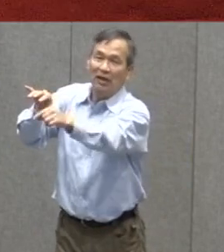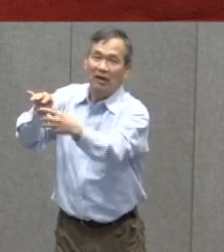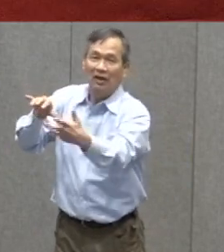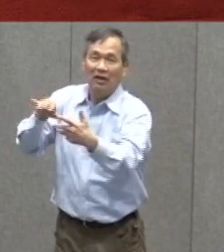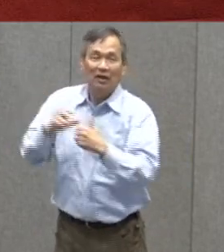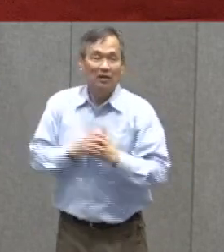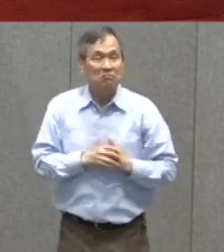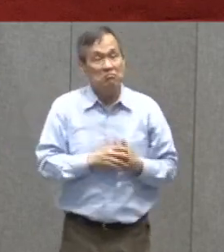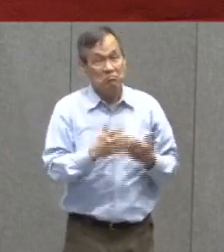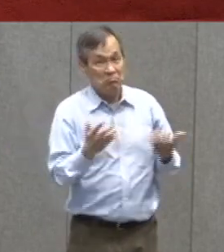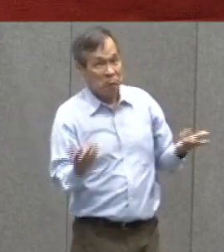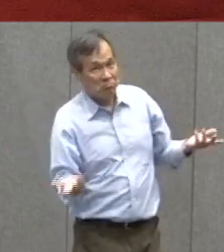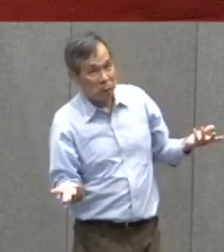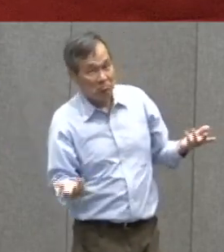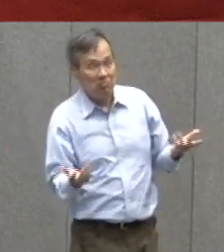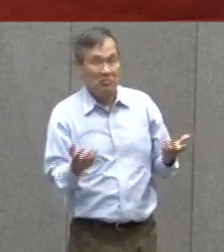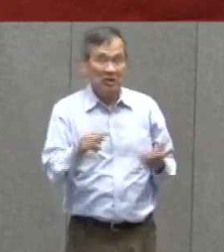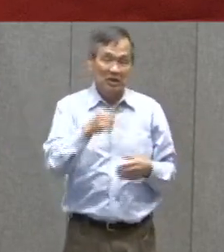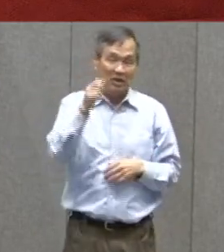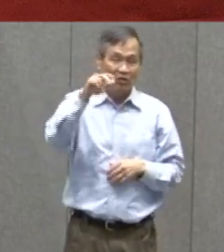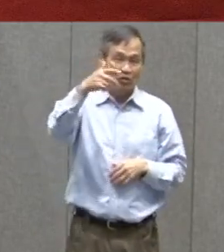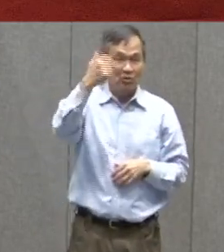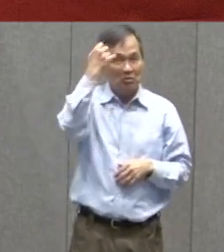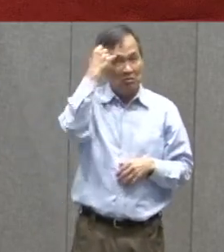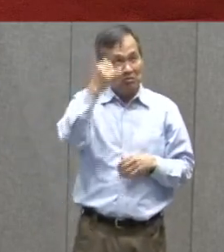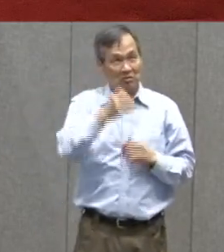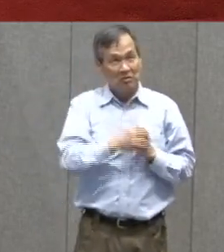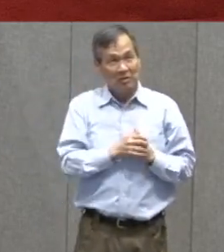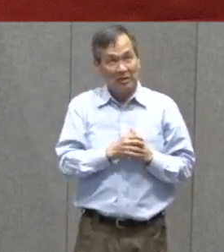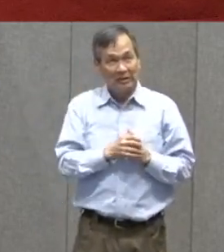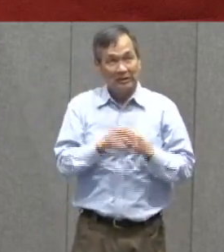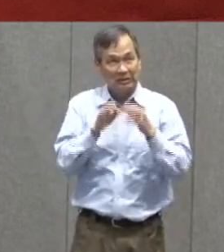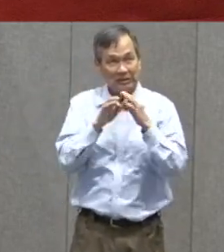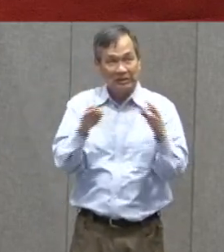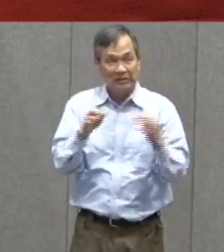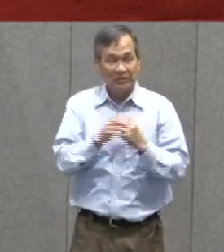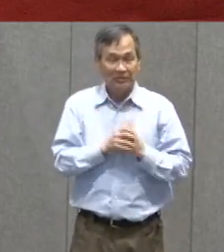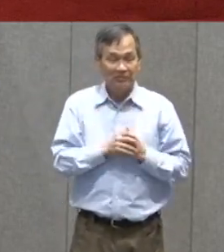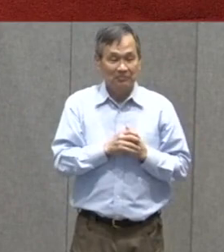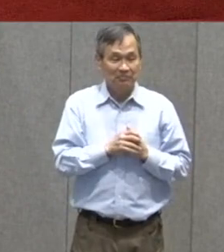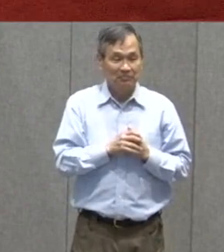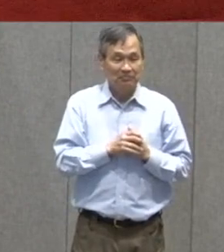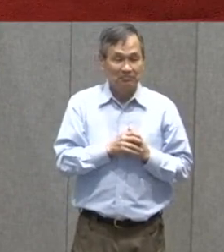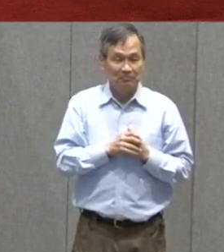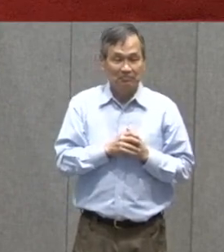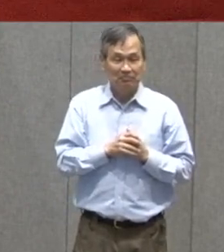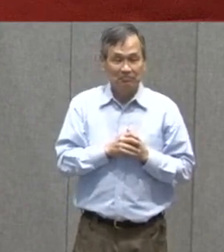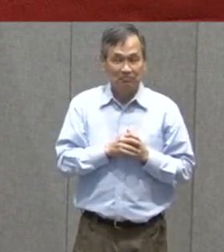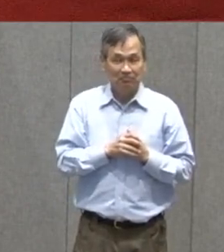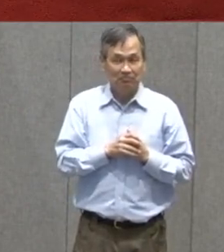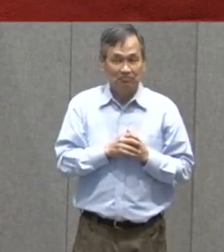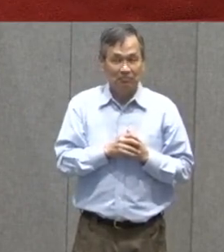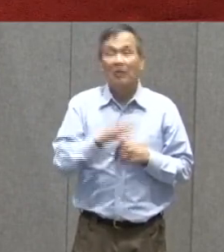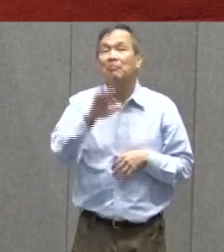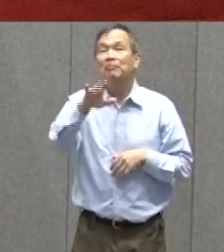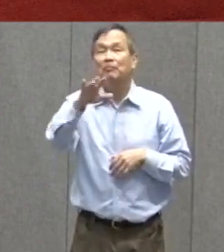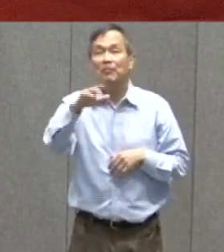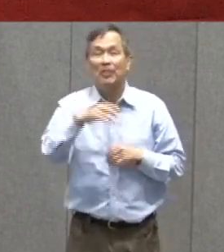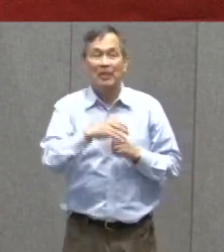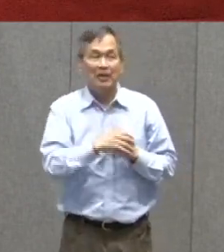And I don't know, maybe a third one. Okay, let me see. It pops into my head. So let me see. There